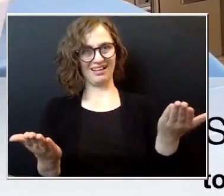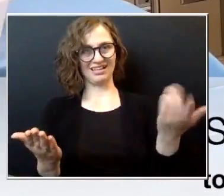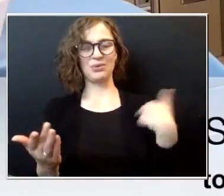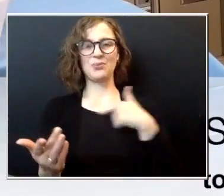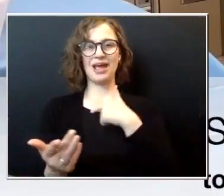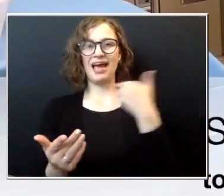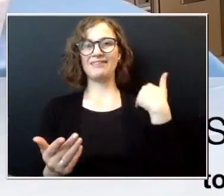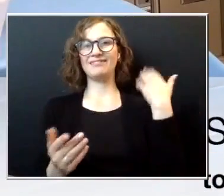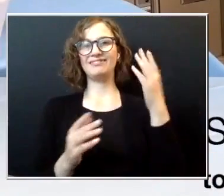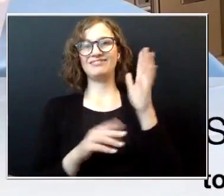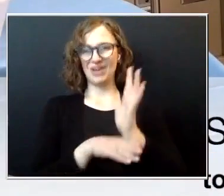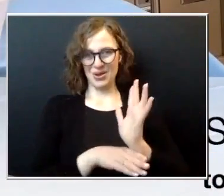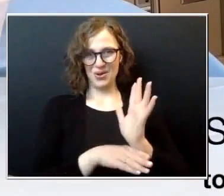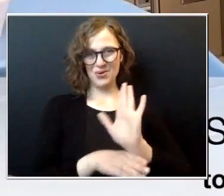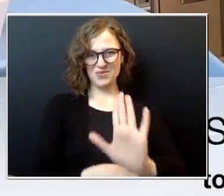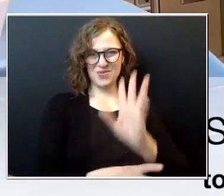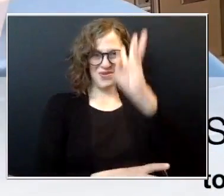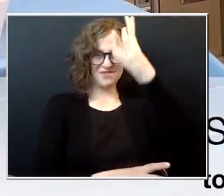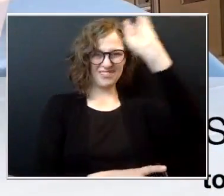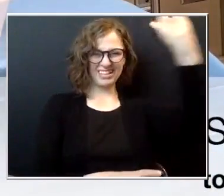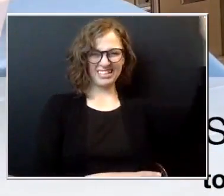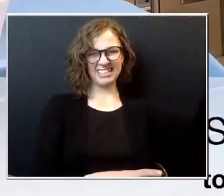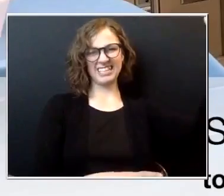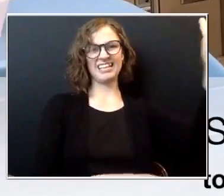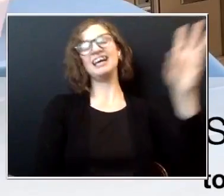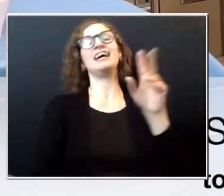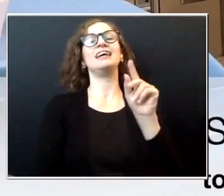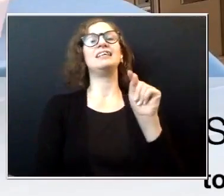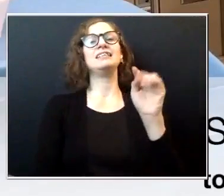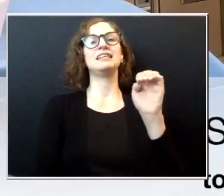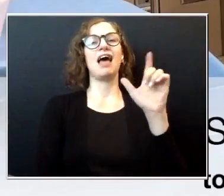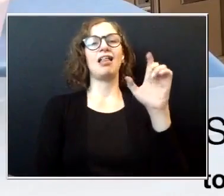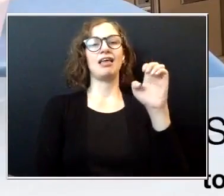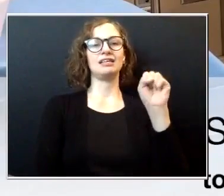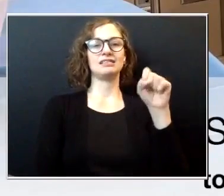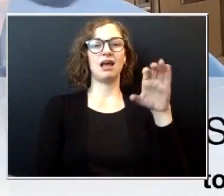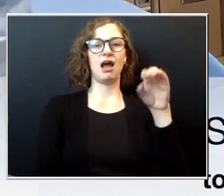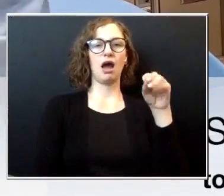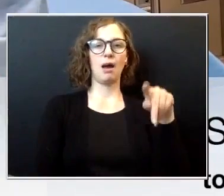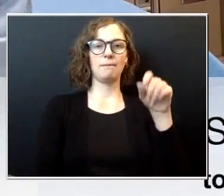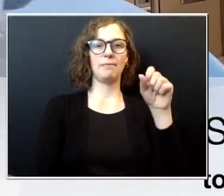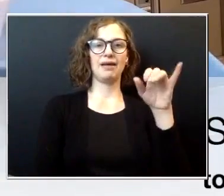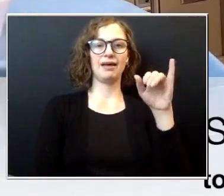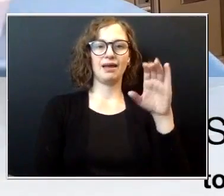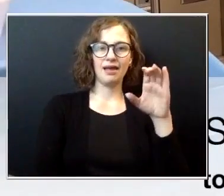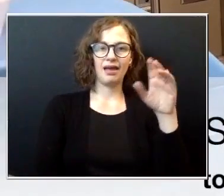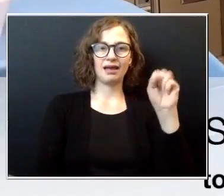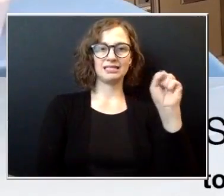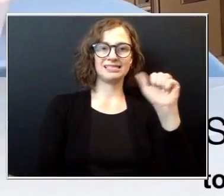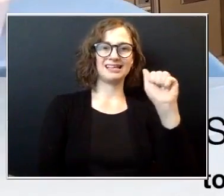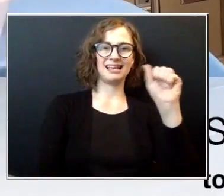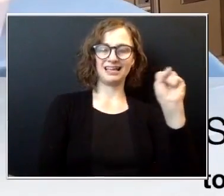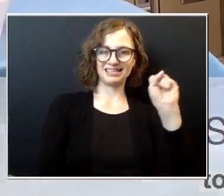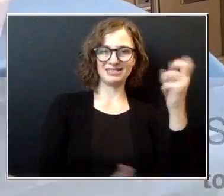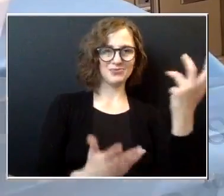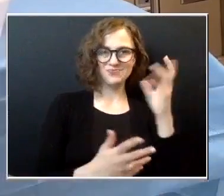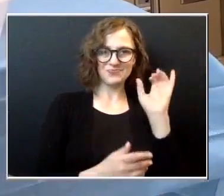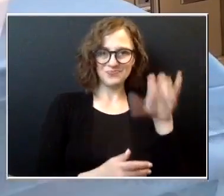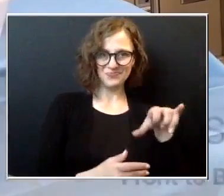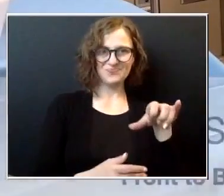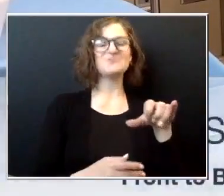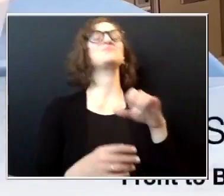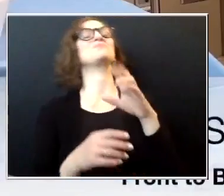Yes. Telescopic SAS. So talk us through what we're seeing here. Sure. So this video is highlighting what